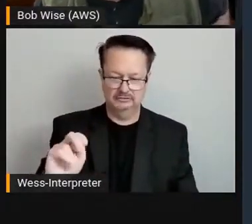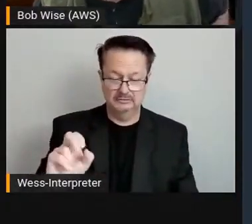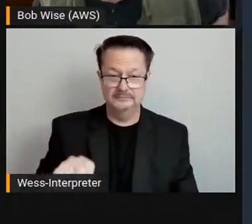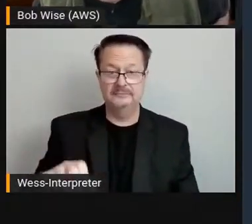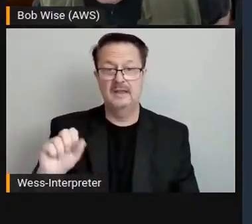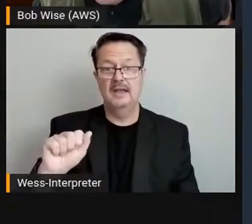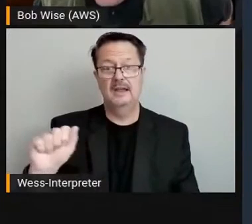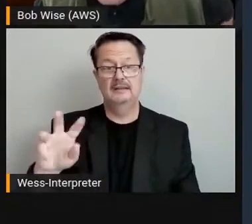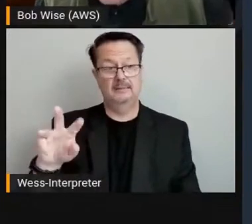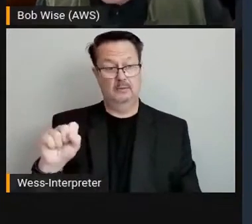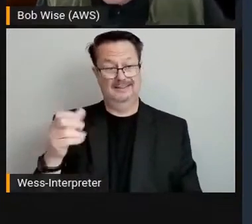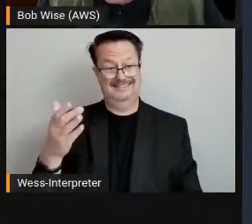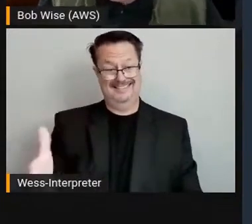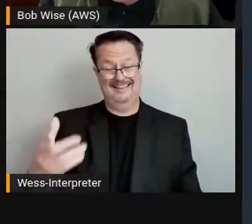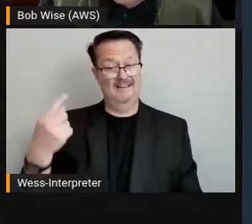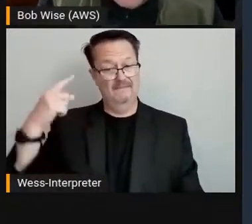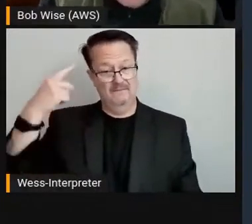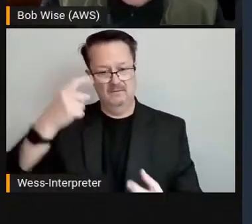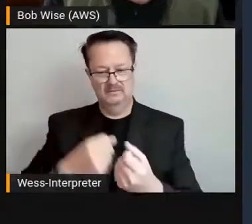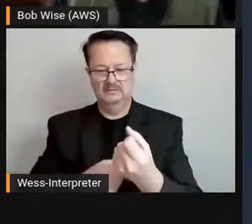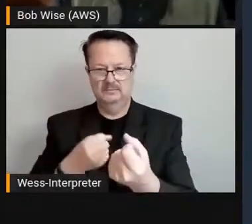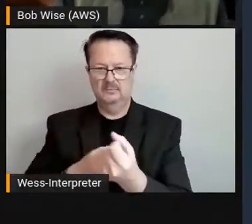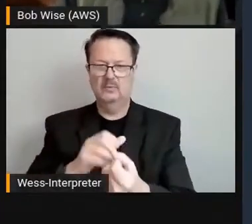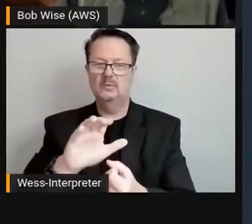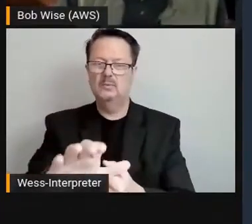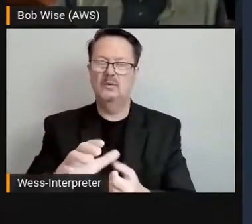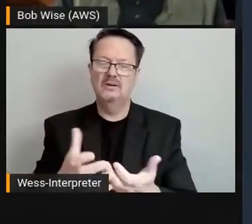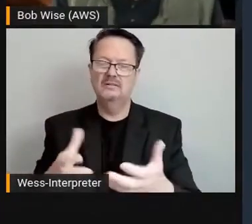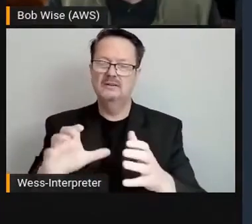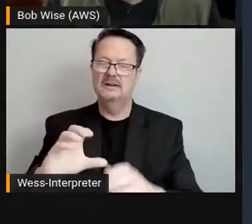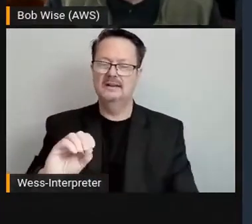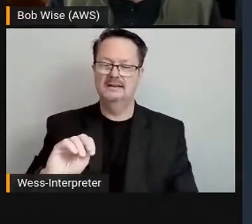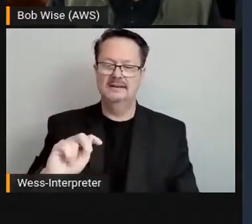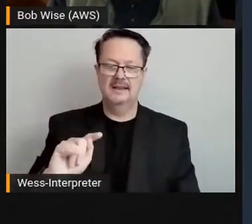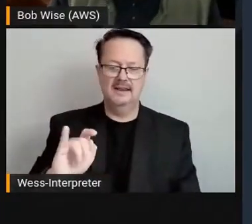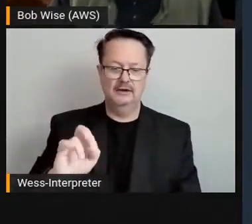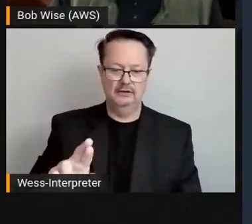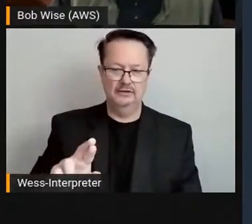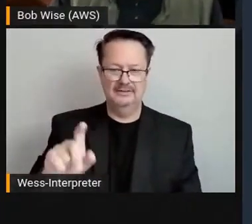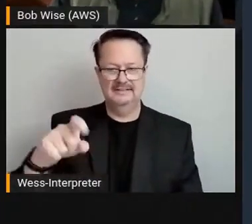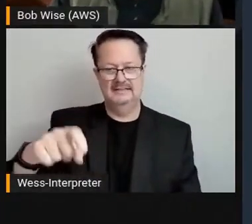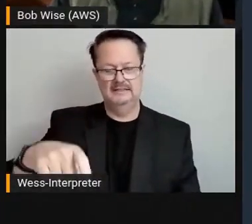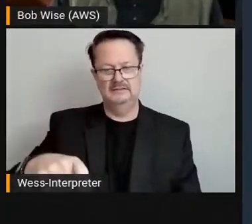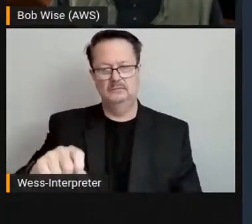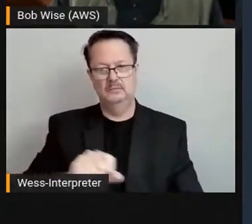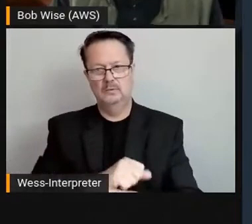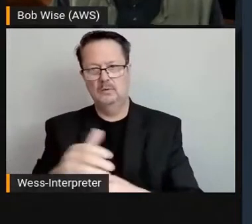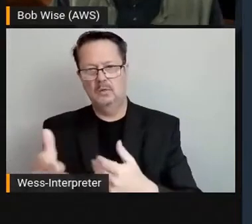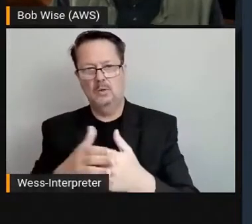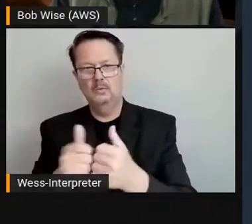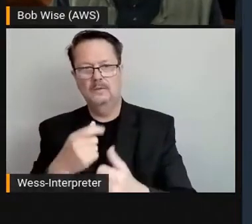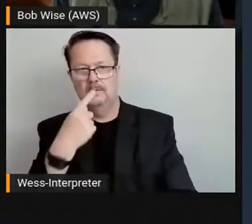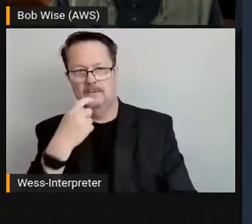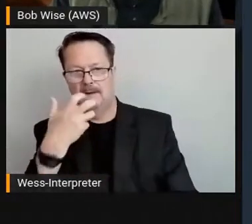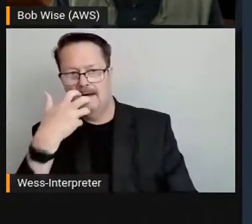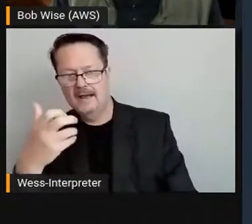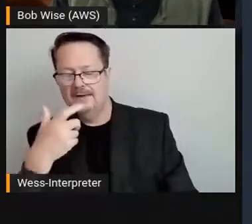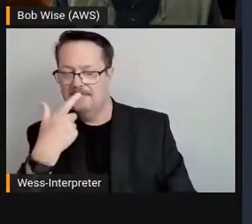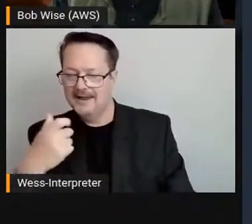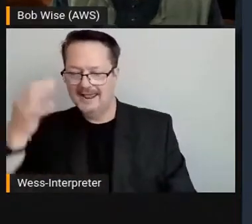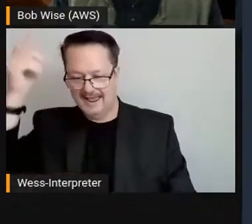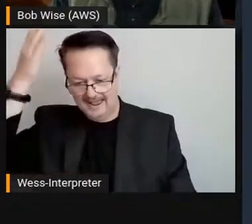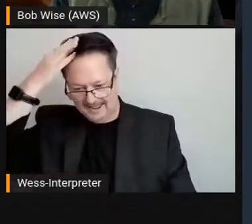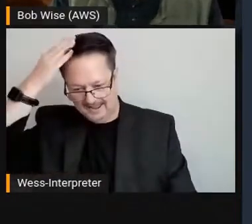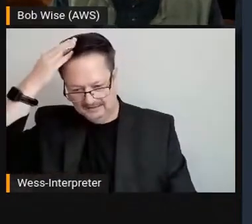AWS is there to support you in all your container needs. We worked closely with Red Hat to launch Red Hat OpenShift